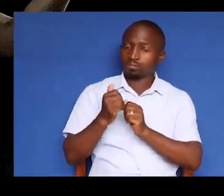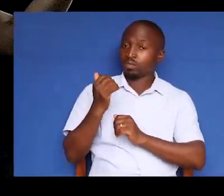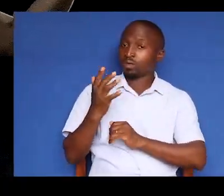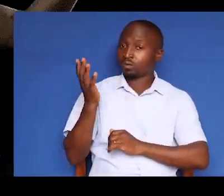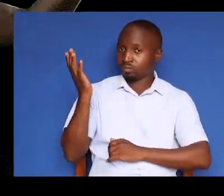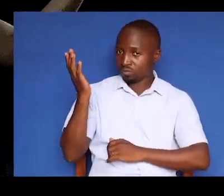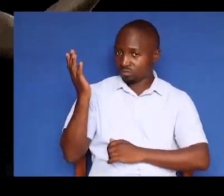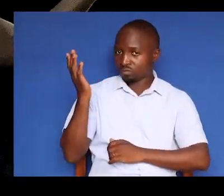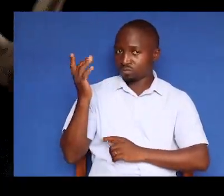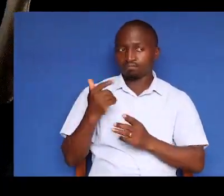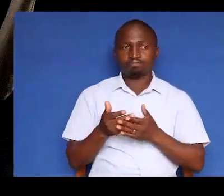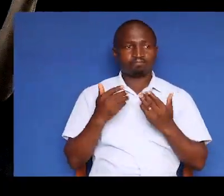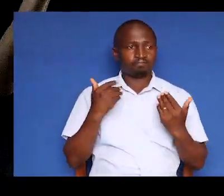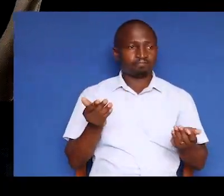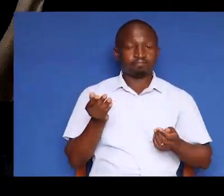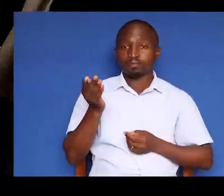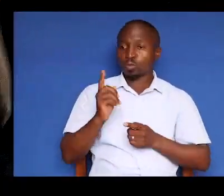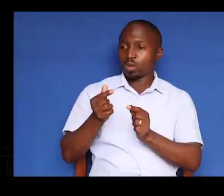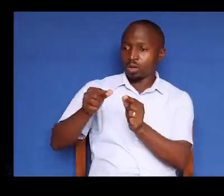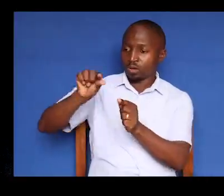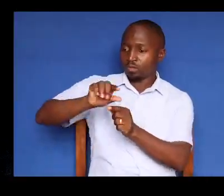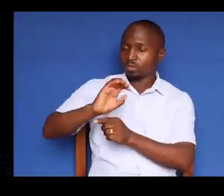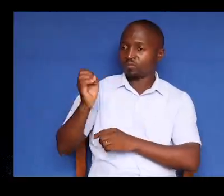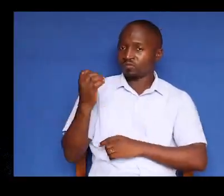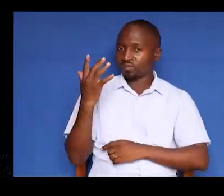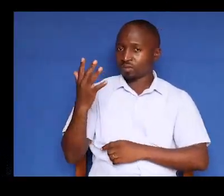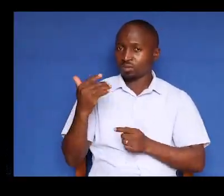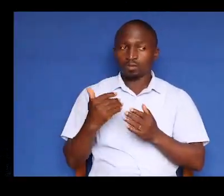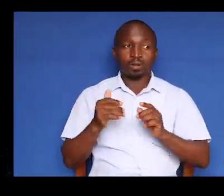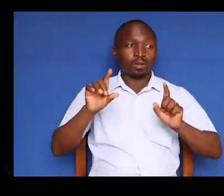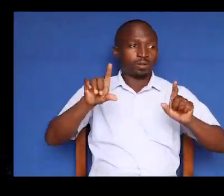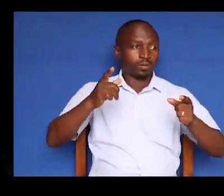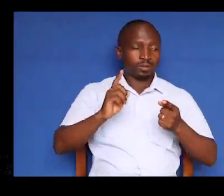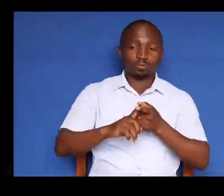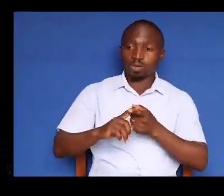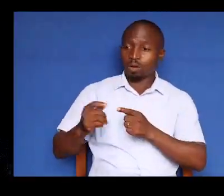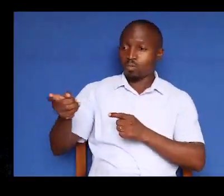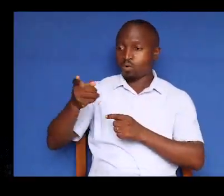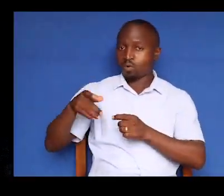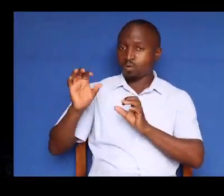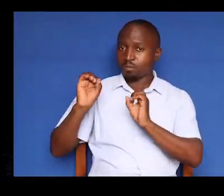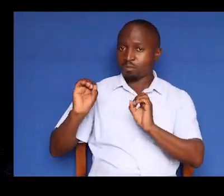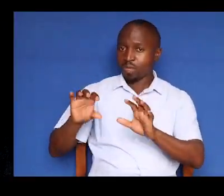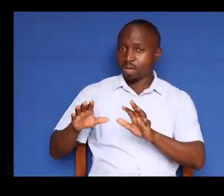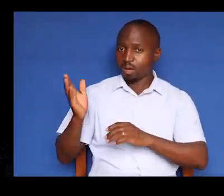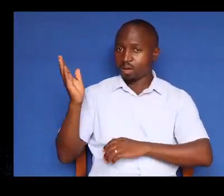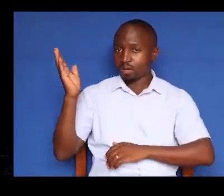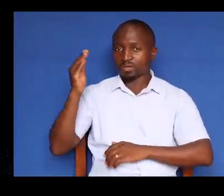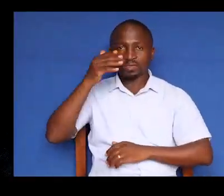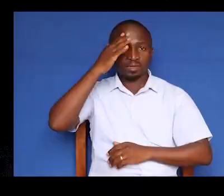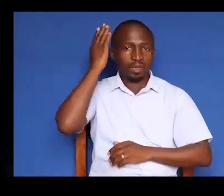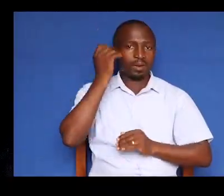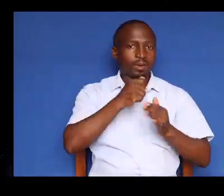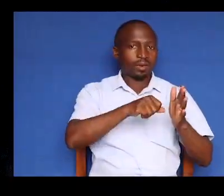this amount. So here there is interest of 5,000. While the new loan,